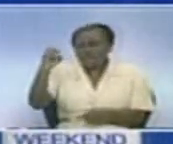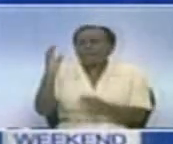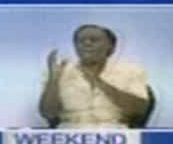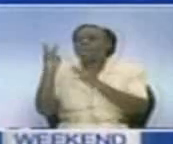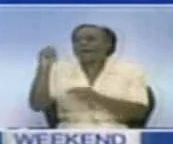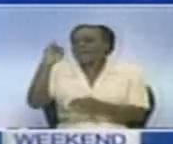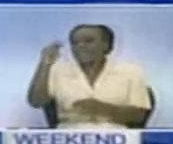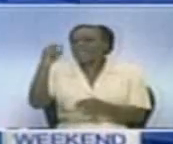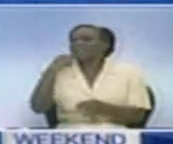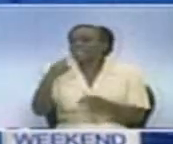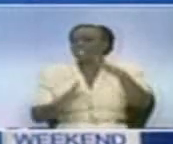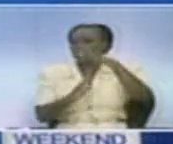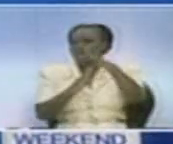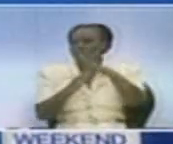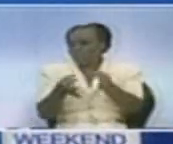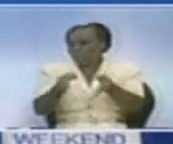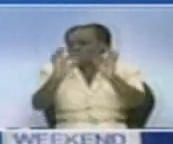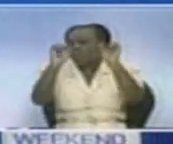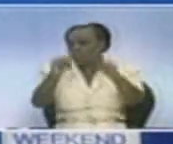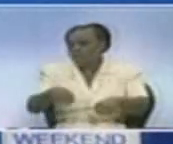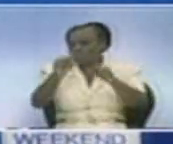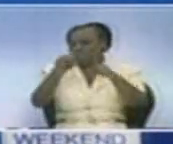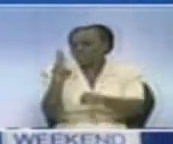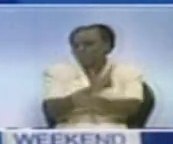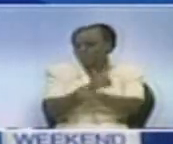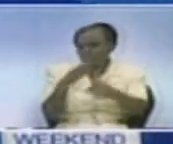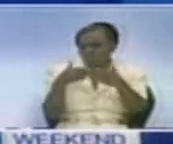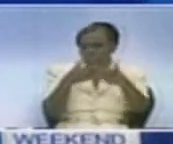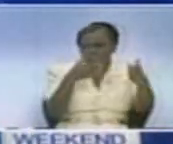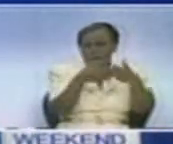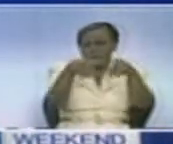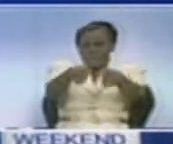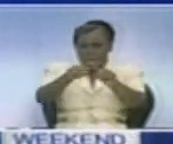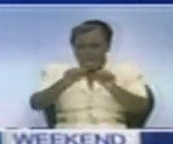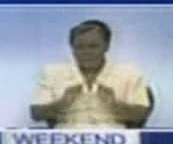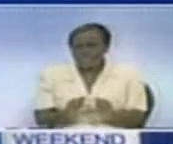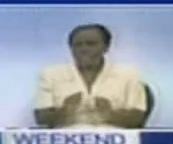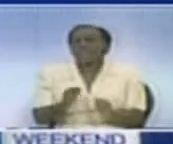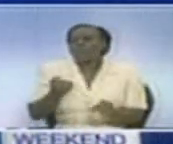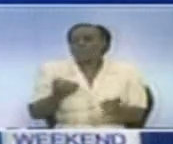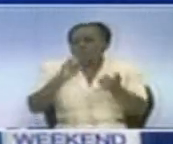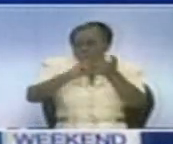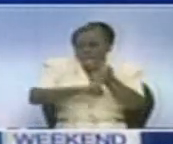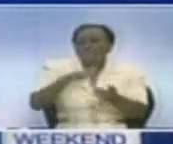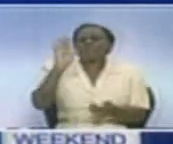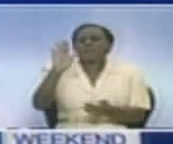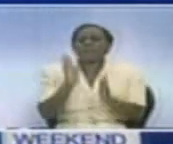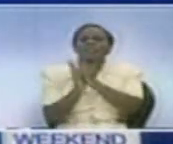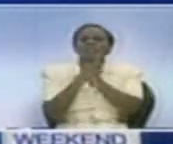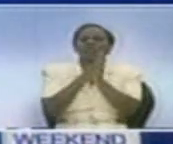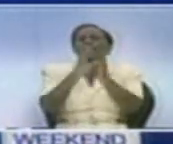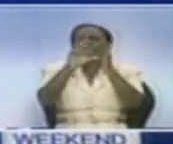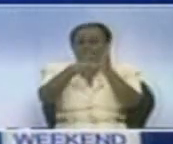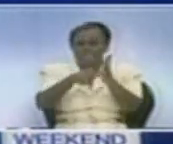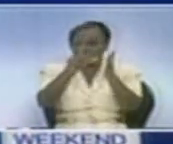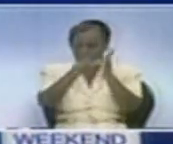some high-ranking politicians could be using Maasai youth to block him from burying his slain wife. That story is still being worked